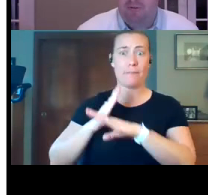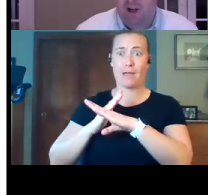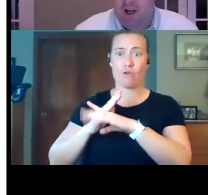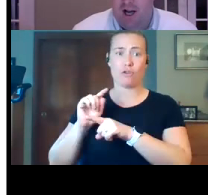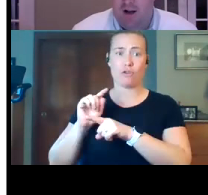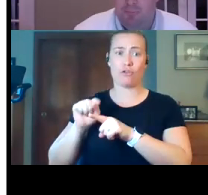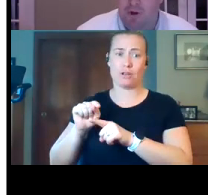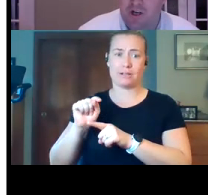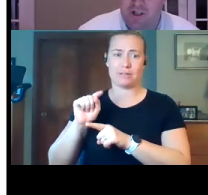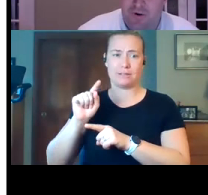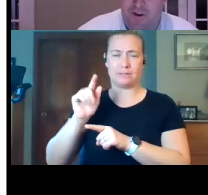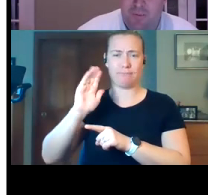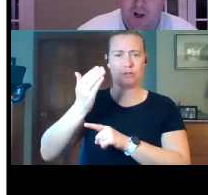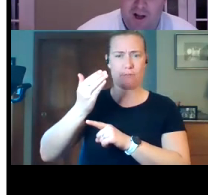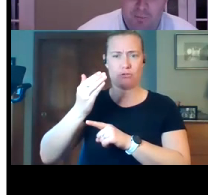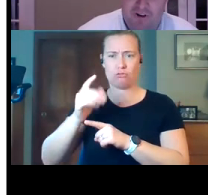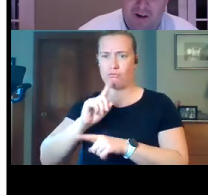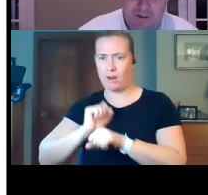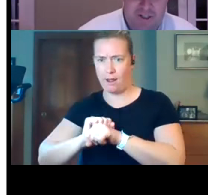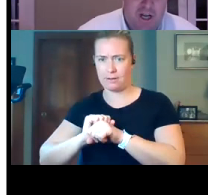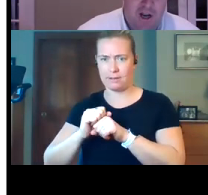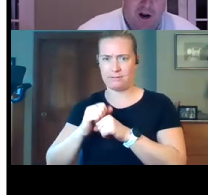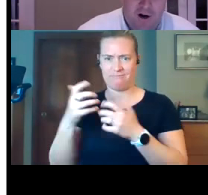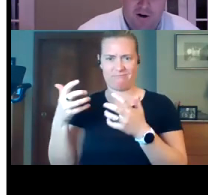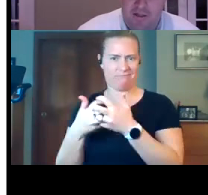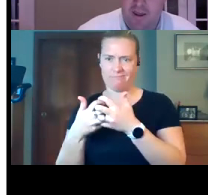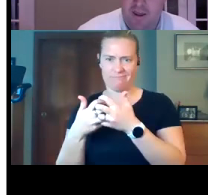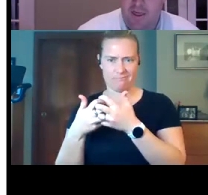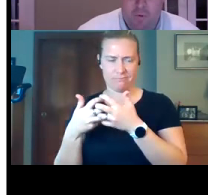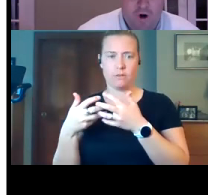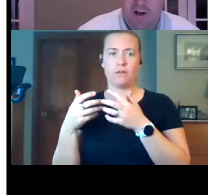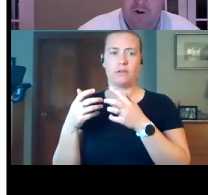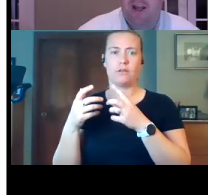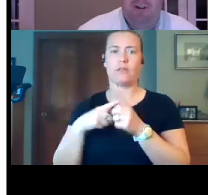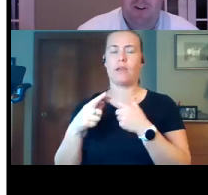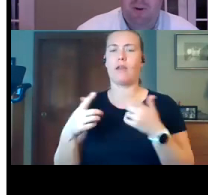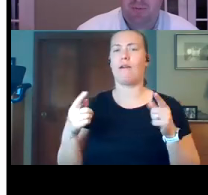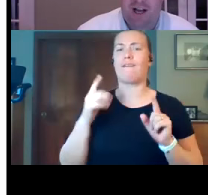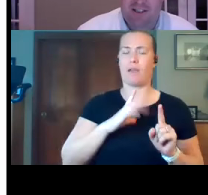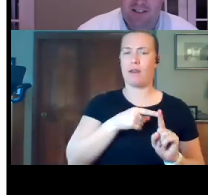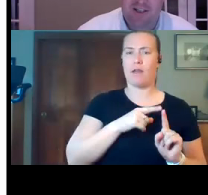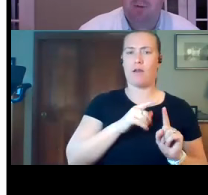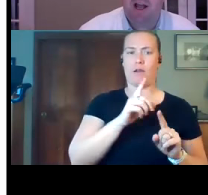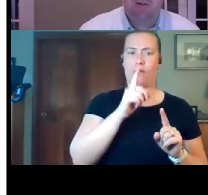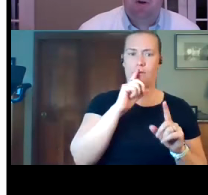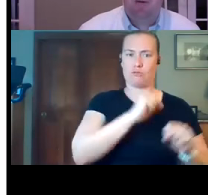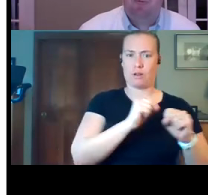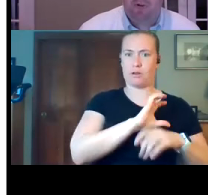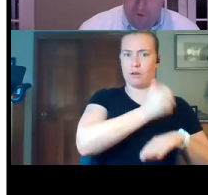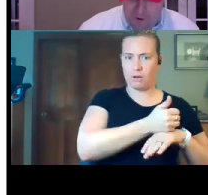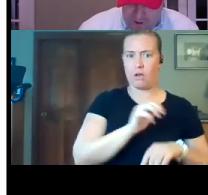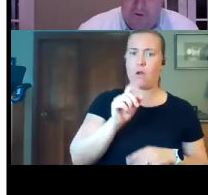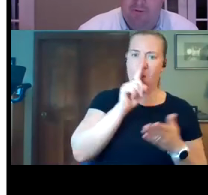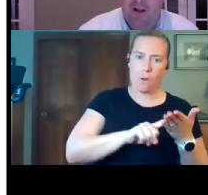if clinicians or other providers are thinking that we're already doing evidence-based practice, it might actually be helpful